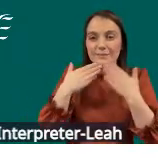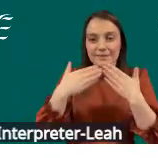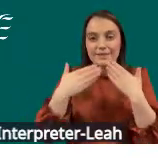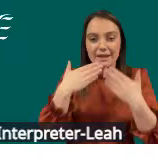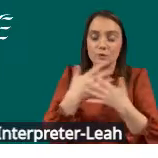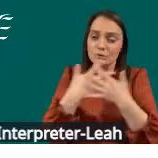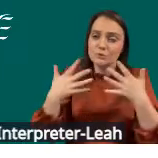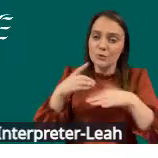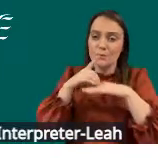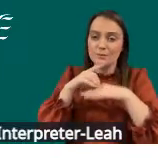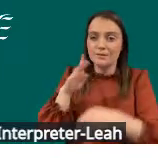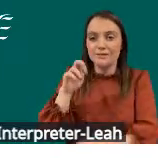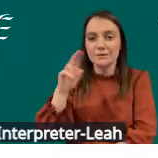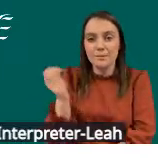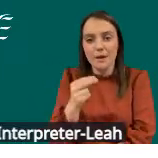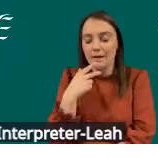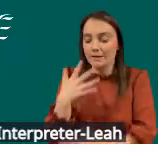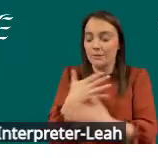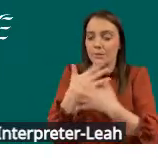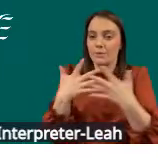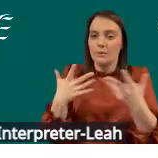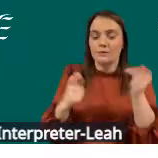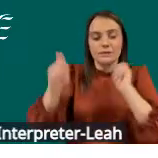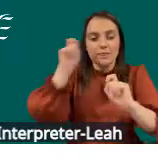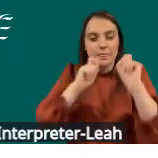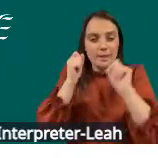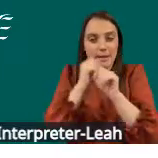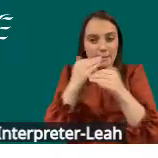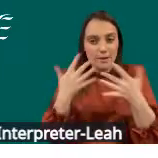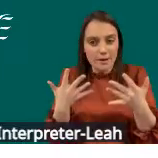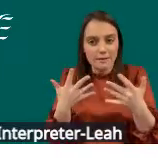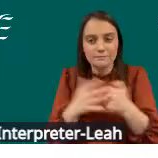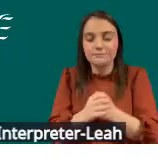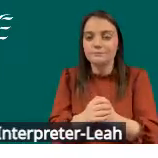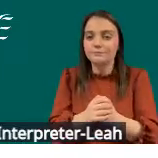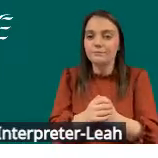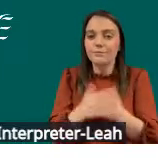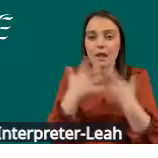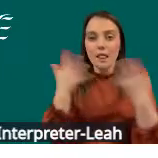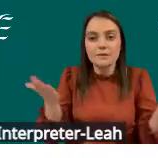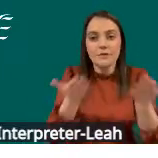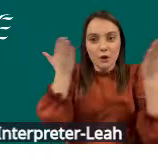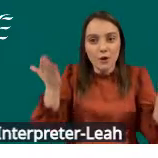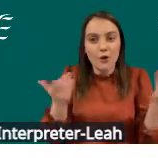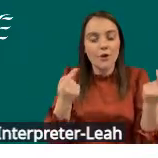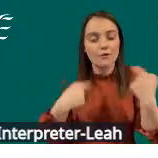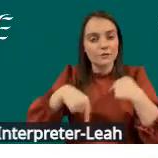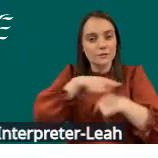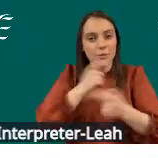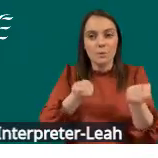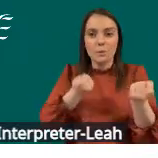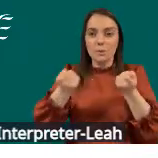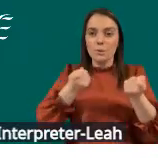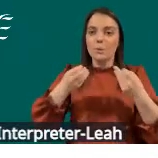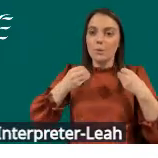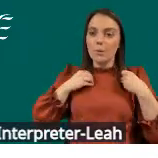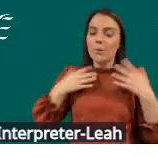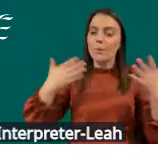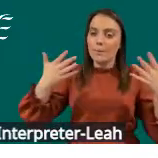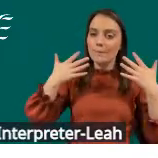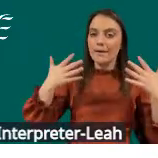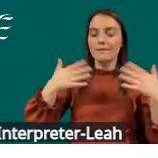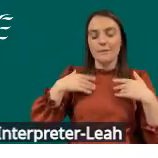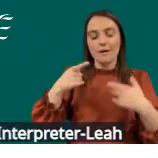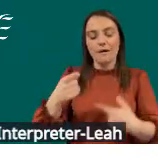us a lot of food for thought there, Brian, and a lot of, I suppose, encouragement to take control of our own menopause and